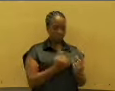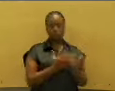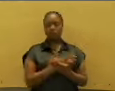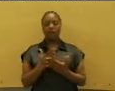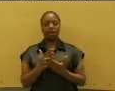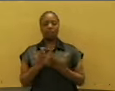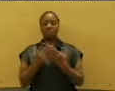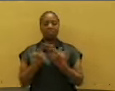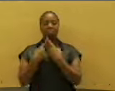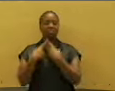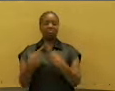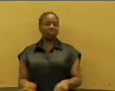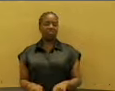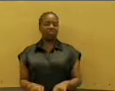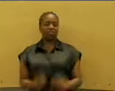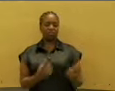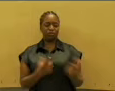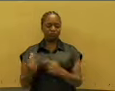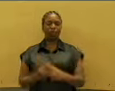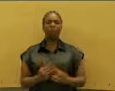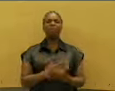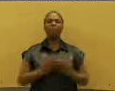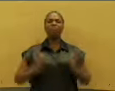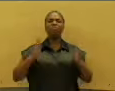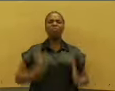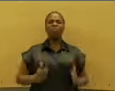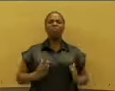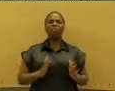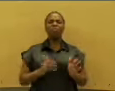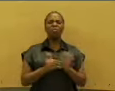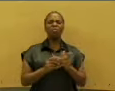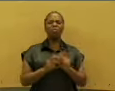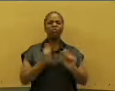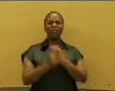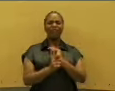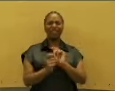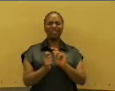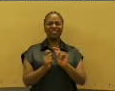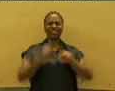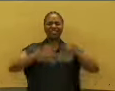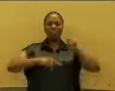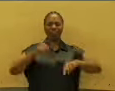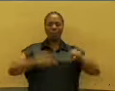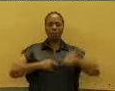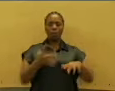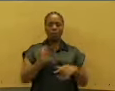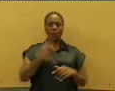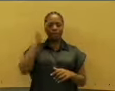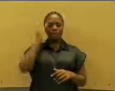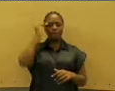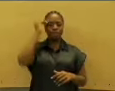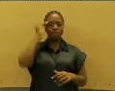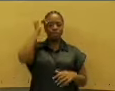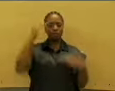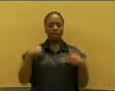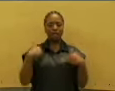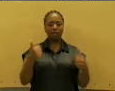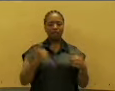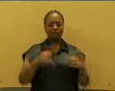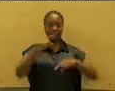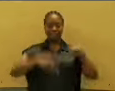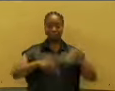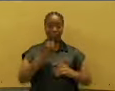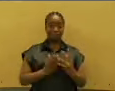of these services include hormone-related treatment as well as mental health, but with very little research being conducted on the accessibility